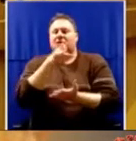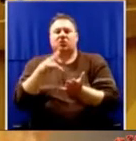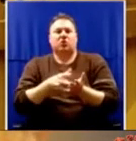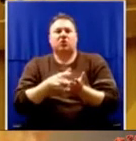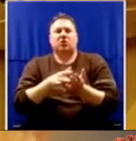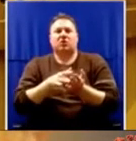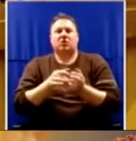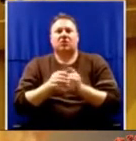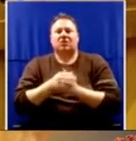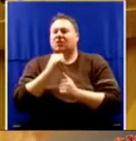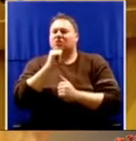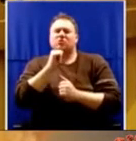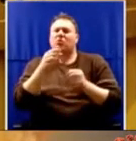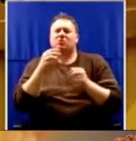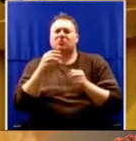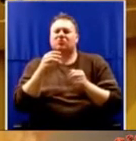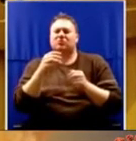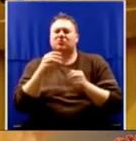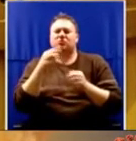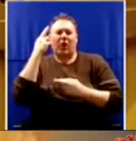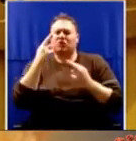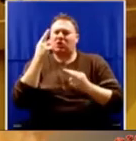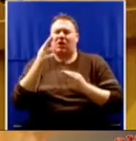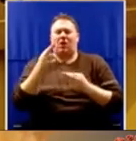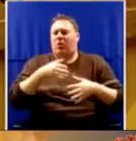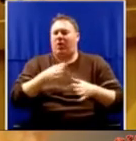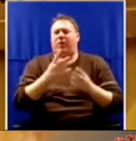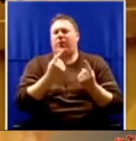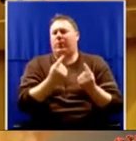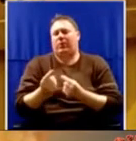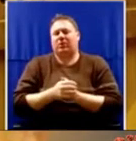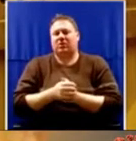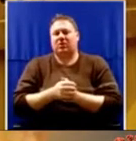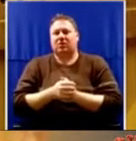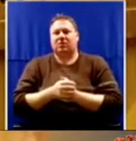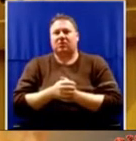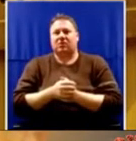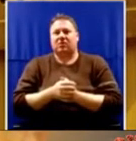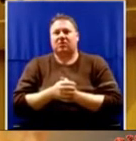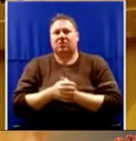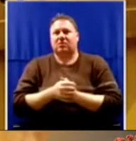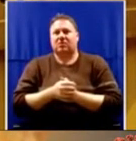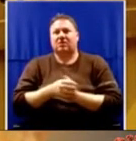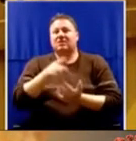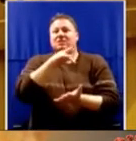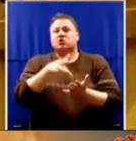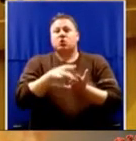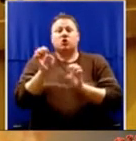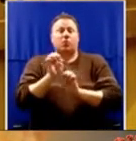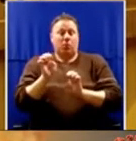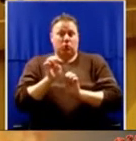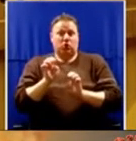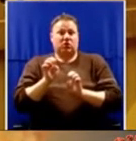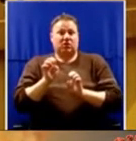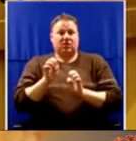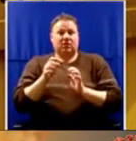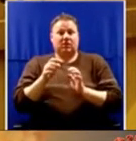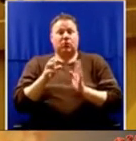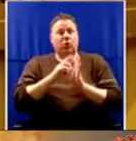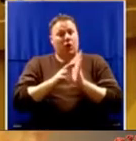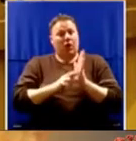sheer irrationality. The State of Emergency Act and its regulations are understandably subject to